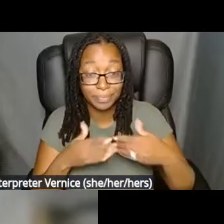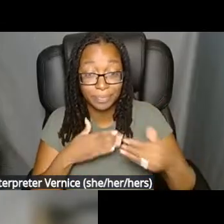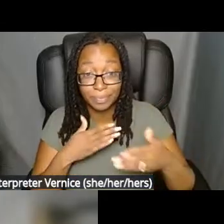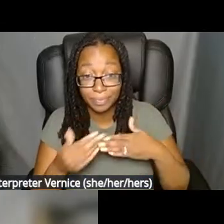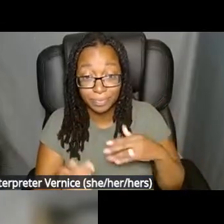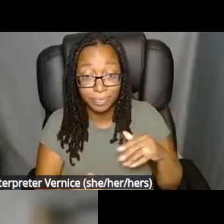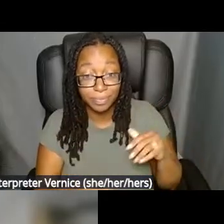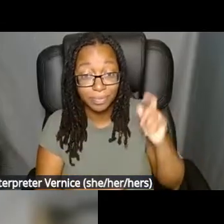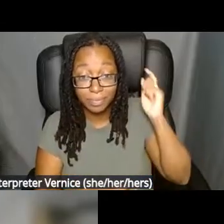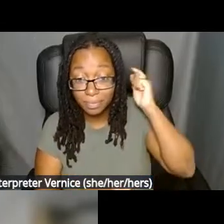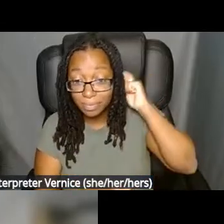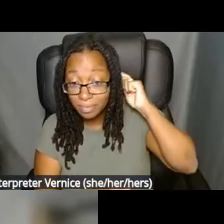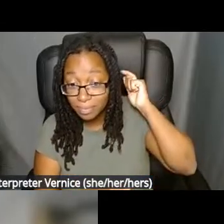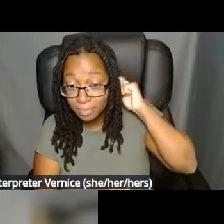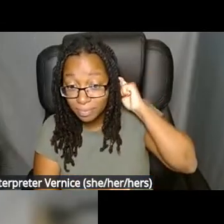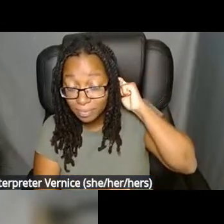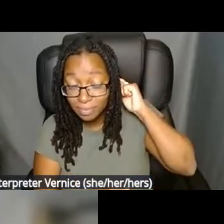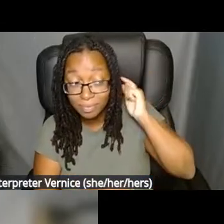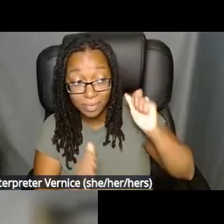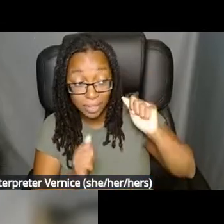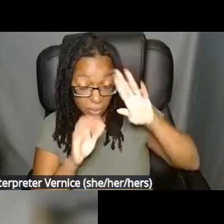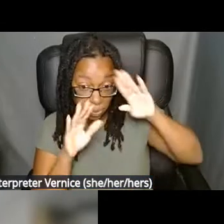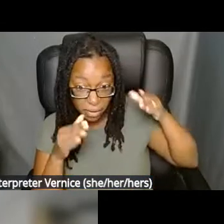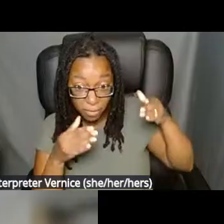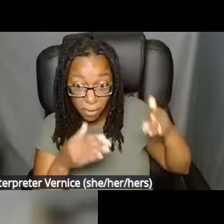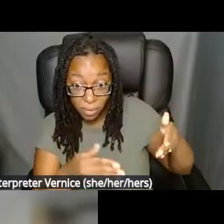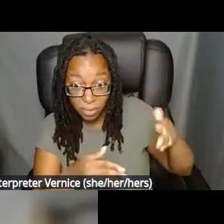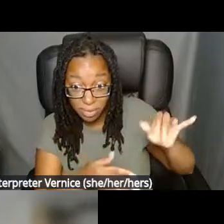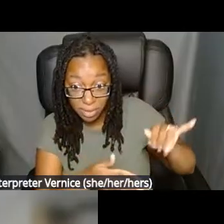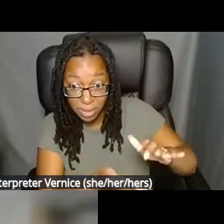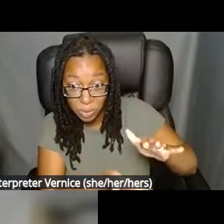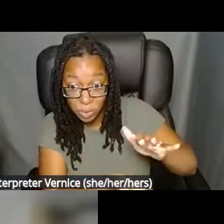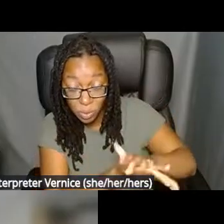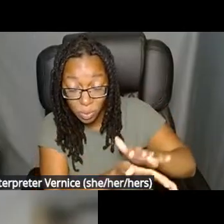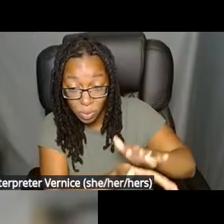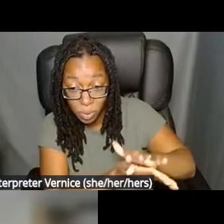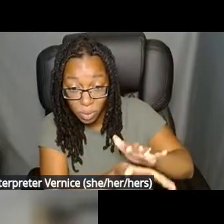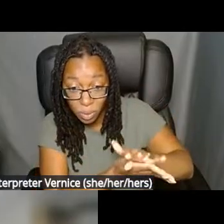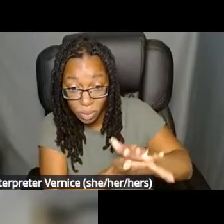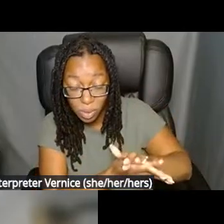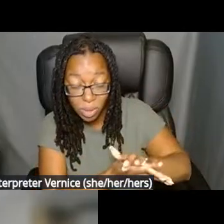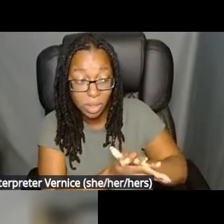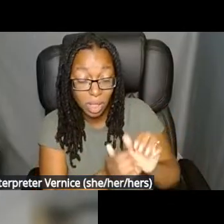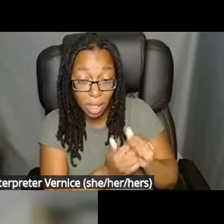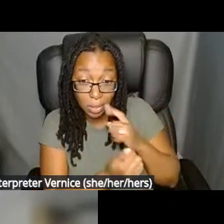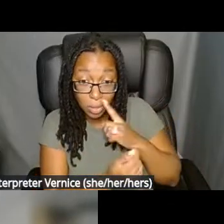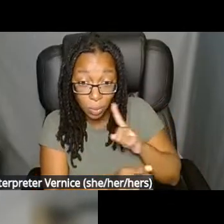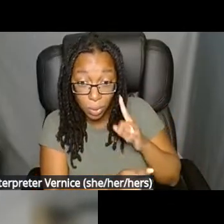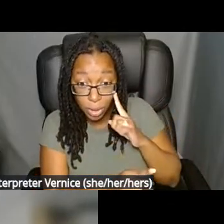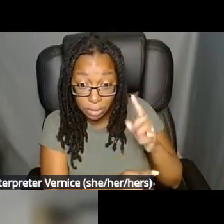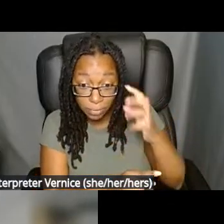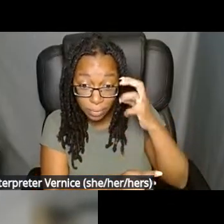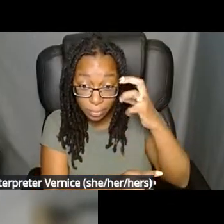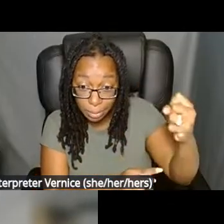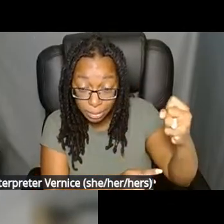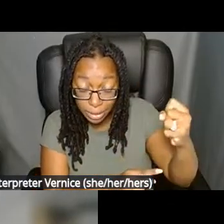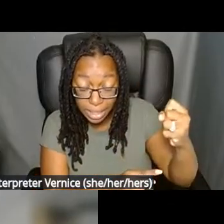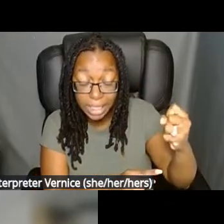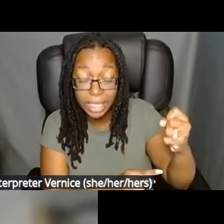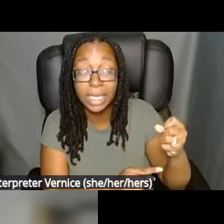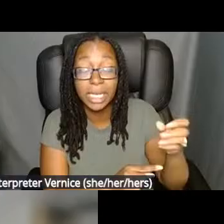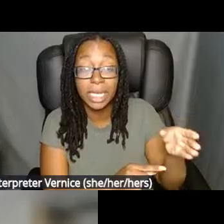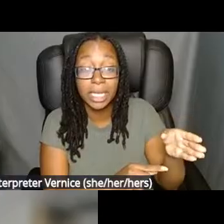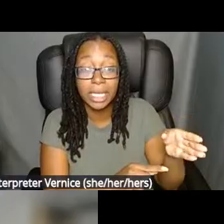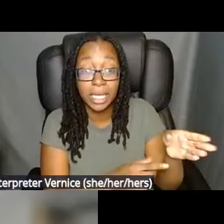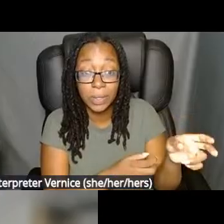amygdala, could you focus that in schools? Could you think about how that works in terms of memory? Could you go into computing?